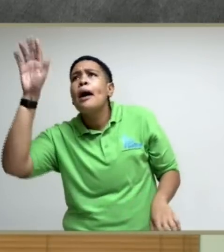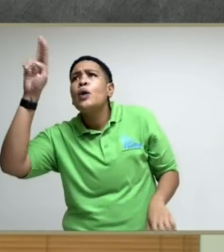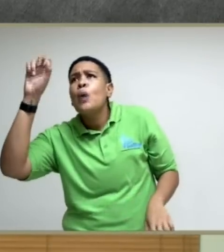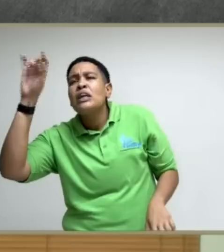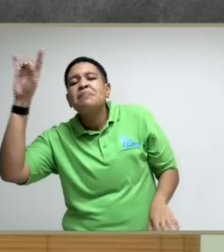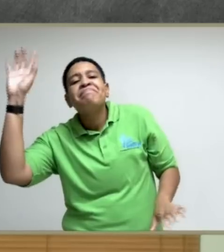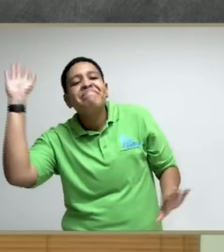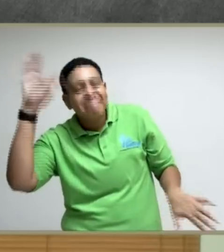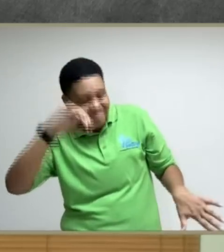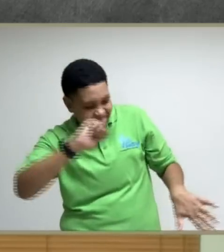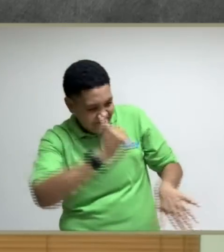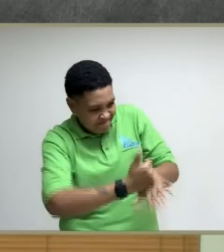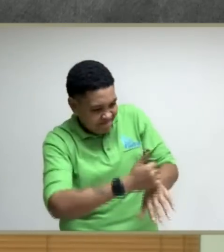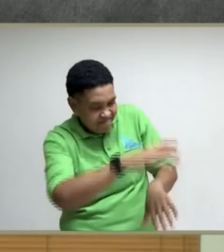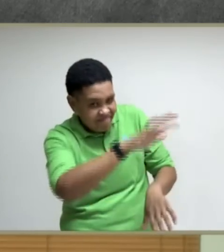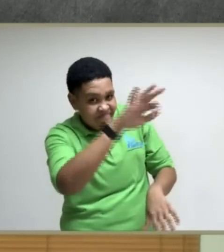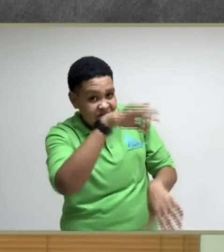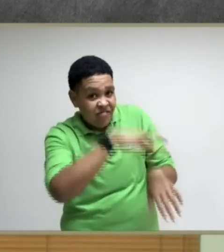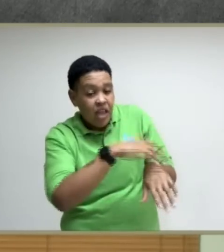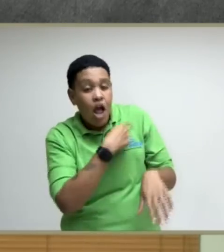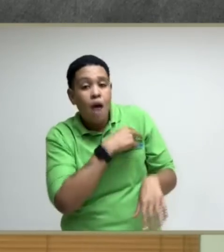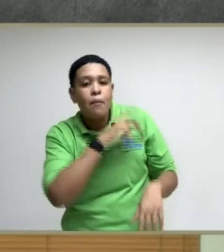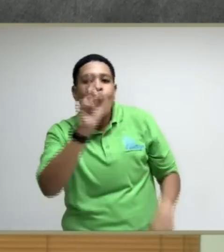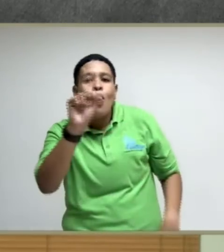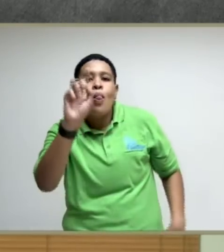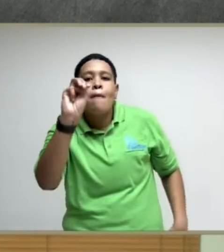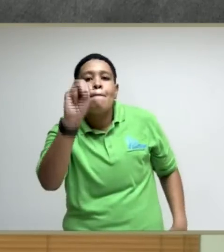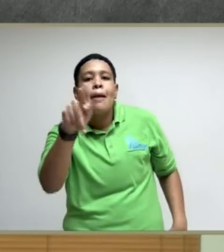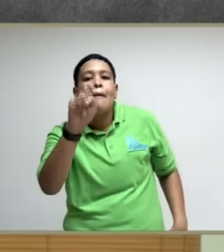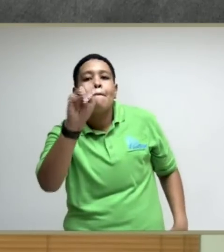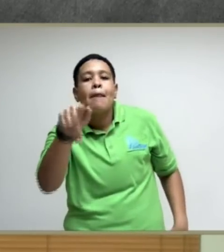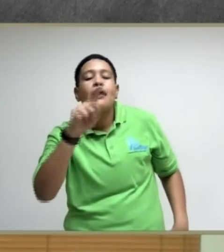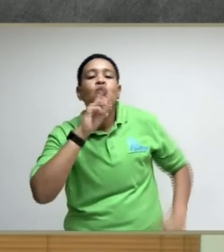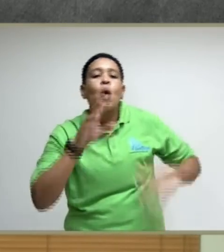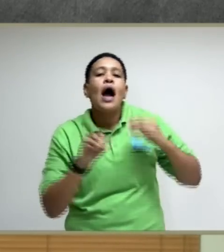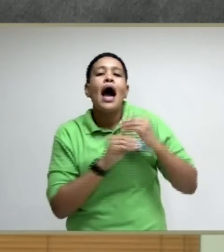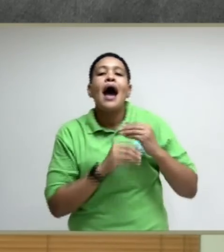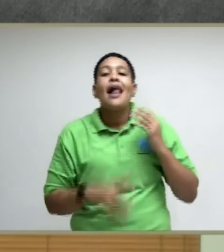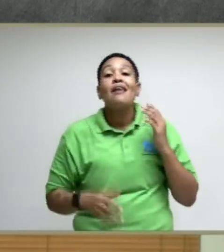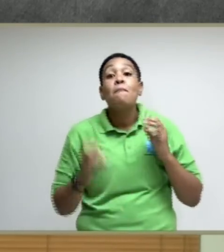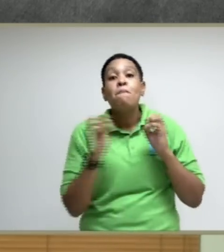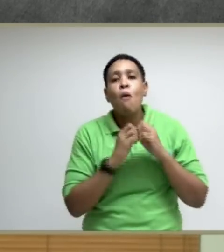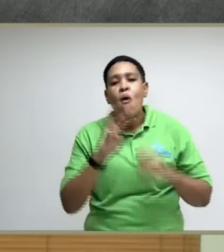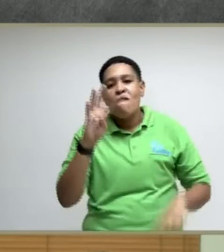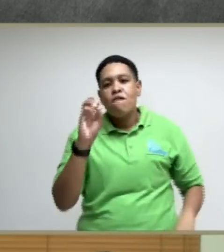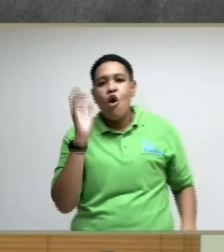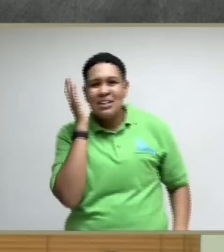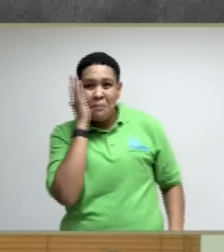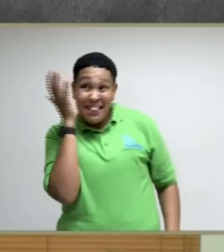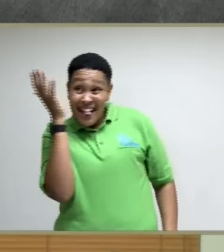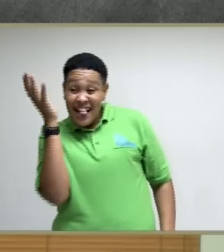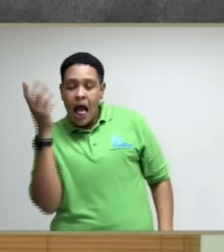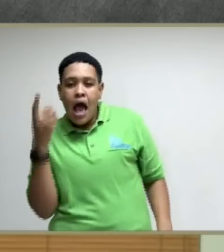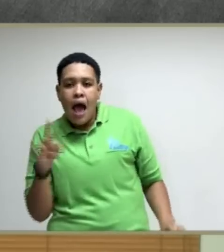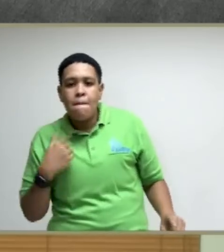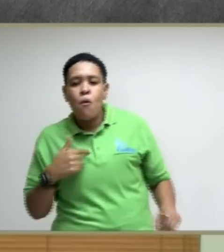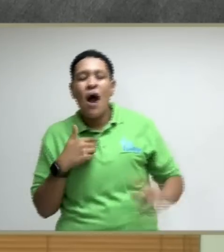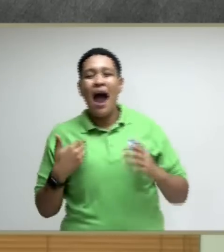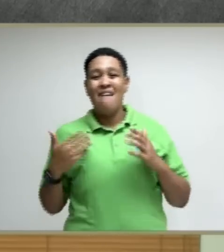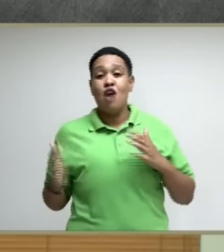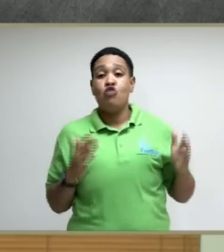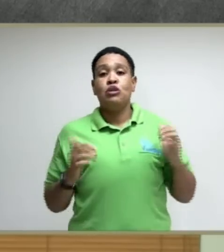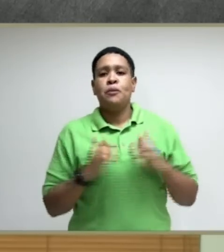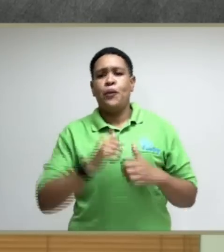being currently erected in Maypen to add an additional 40 beds. And we would have also had an arrangement